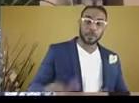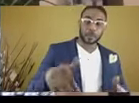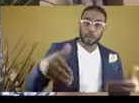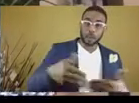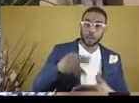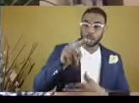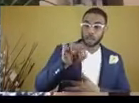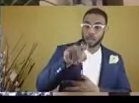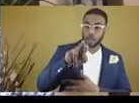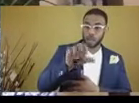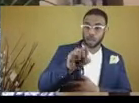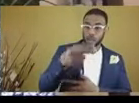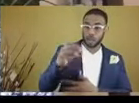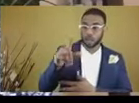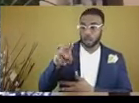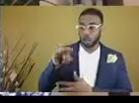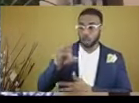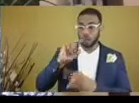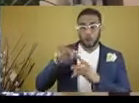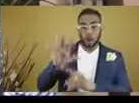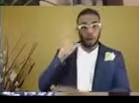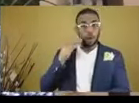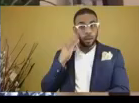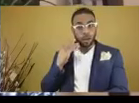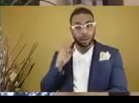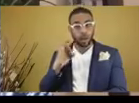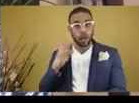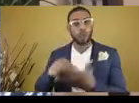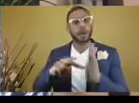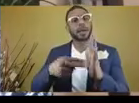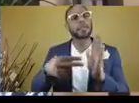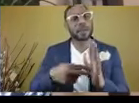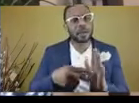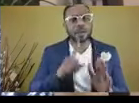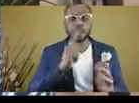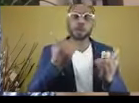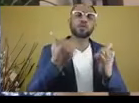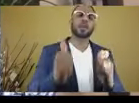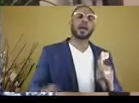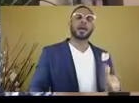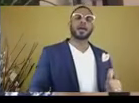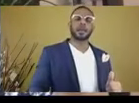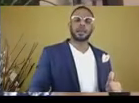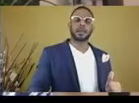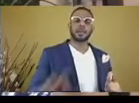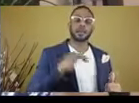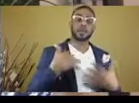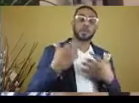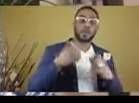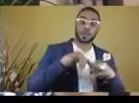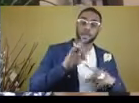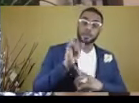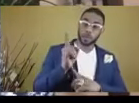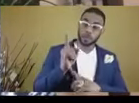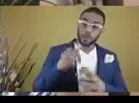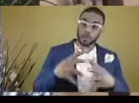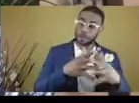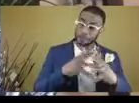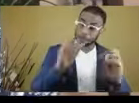who will talk to us about her story of what it means to be trying to be resilient in this moment in